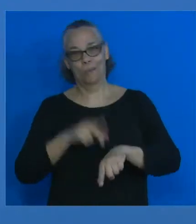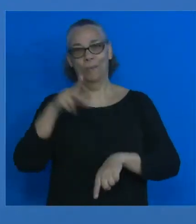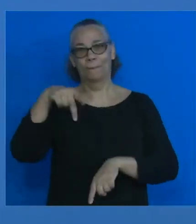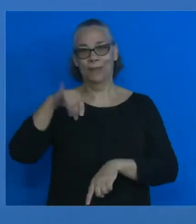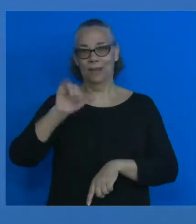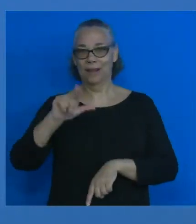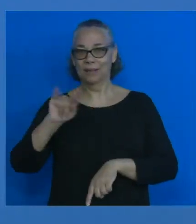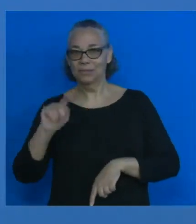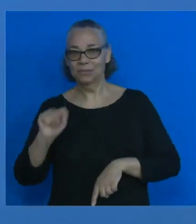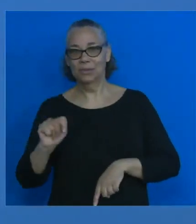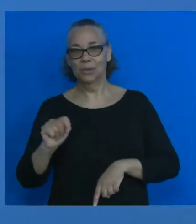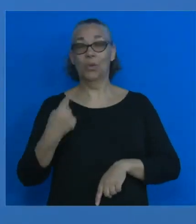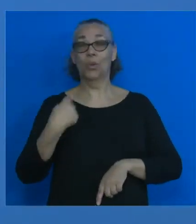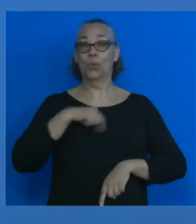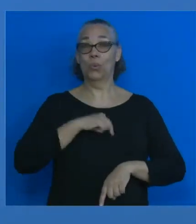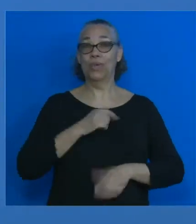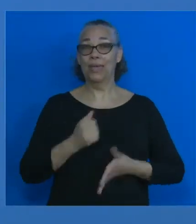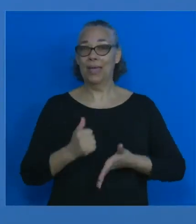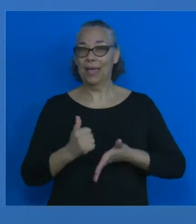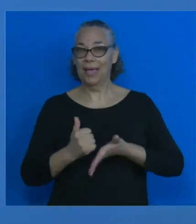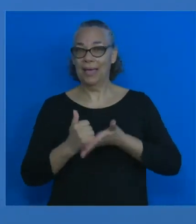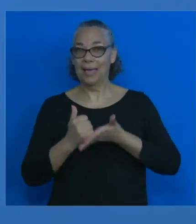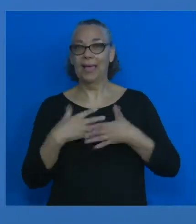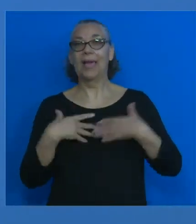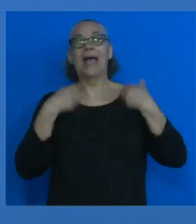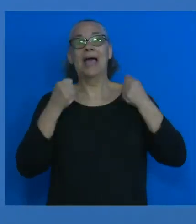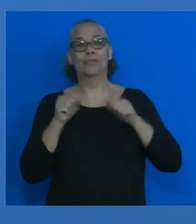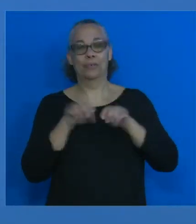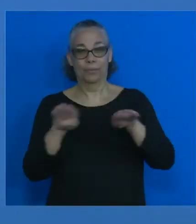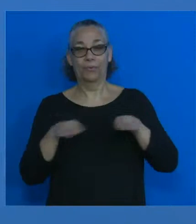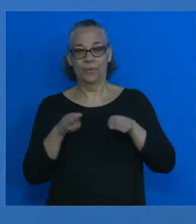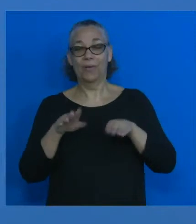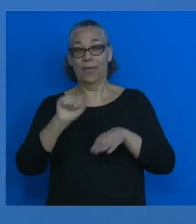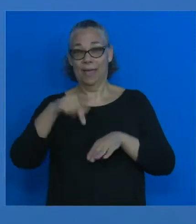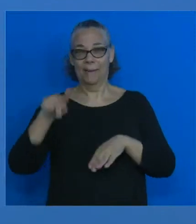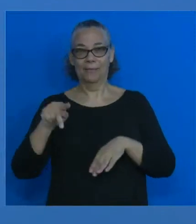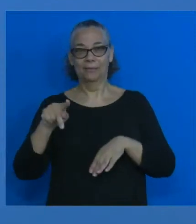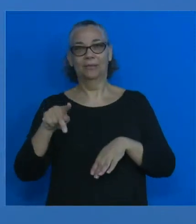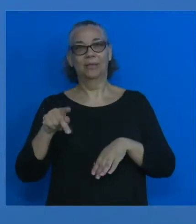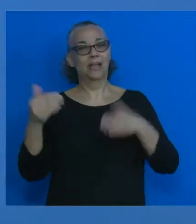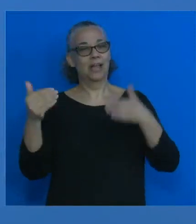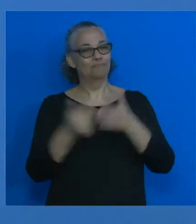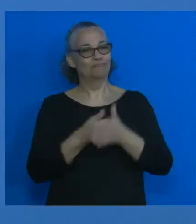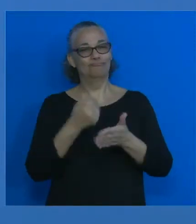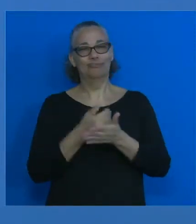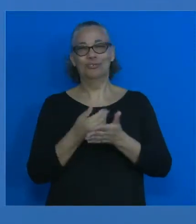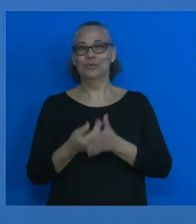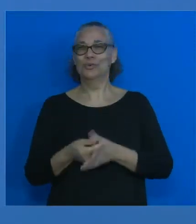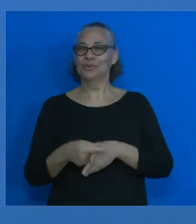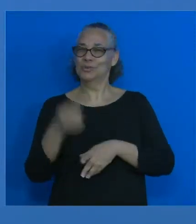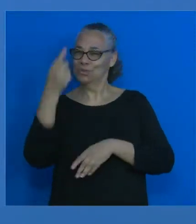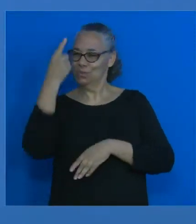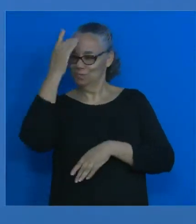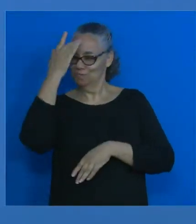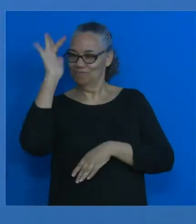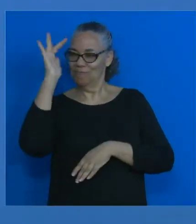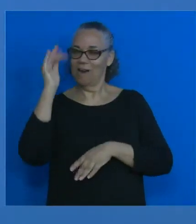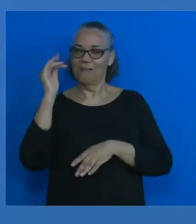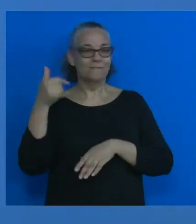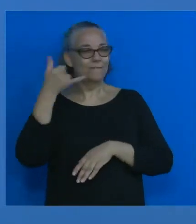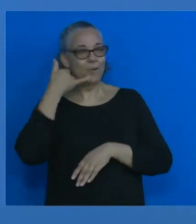Health Bermuda app. This is a new, free smartphone application that provides fully